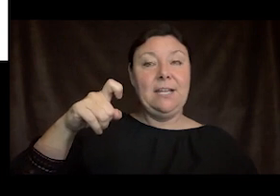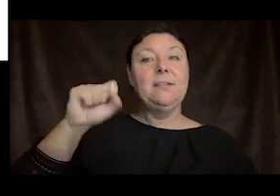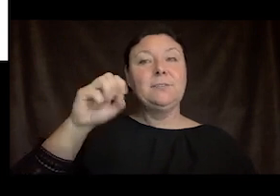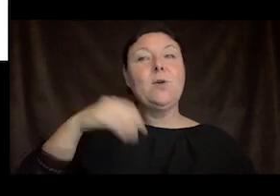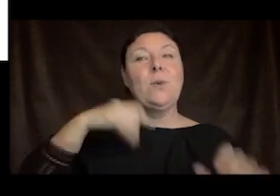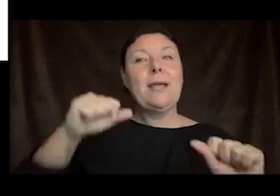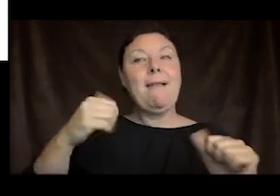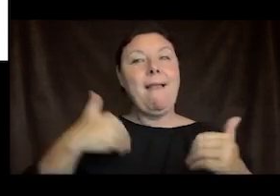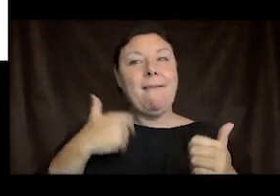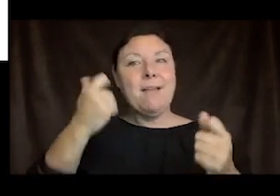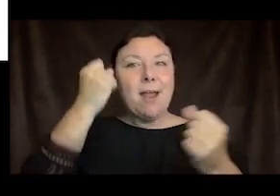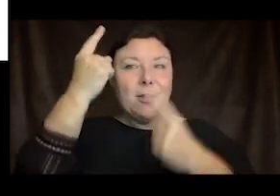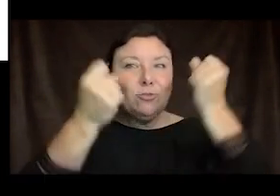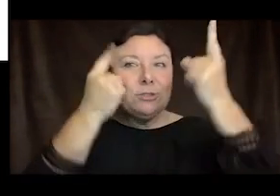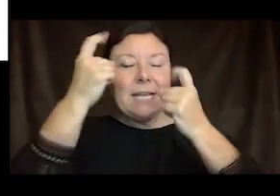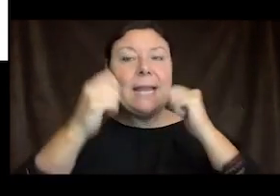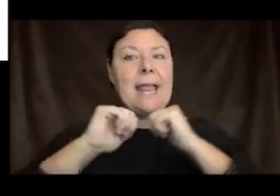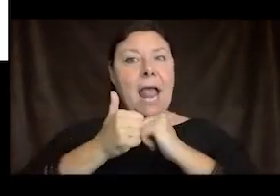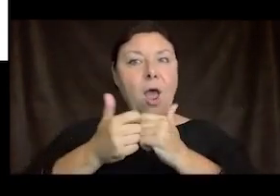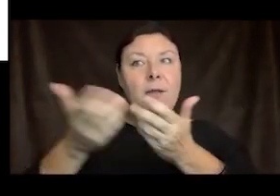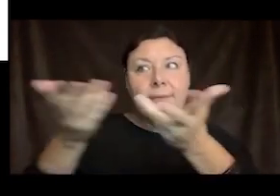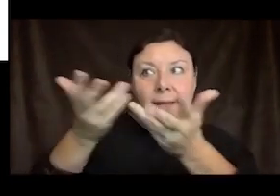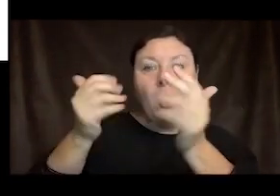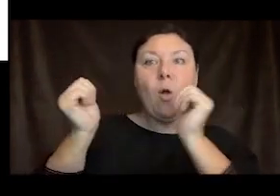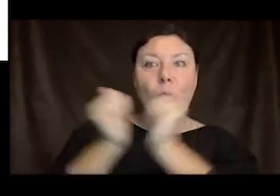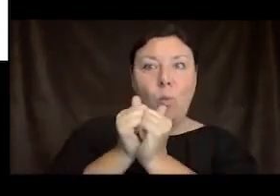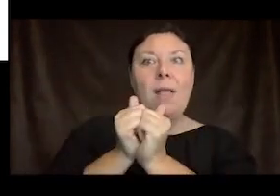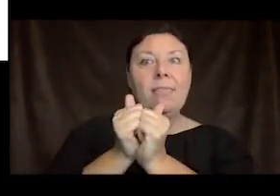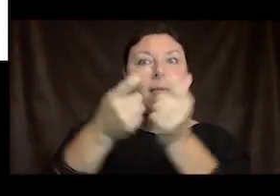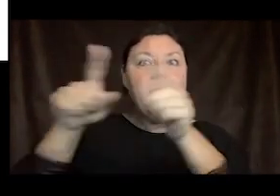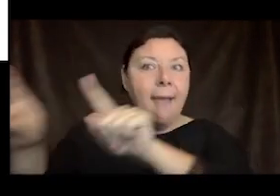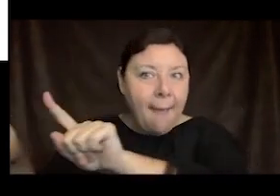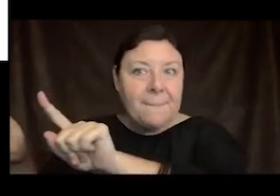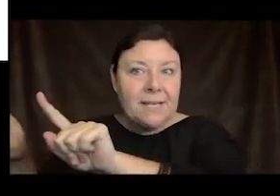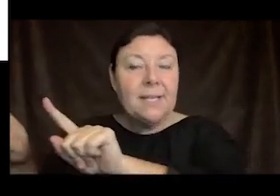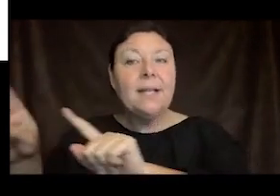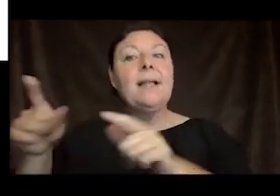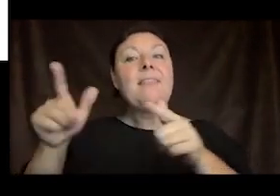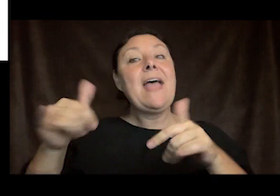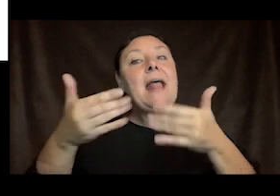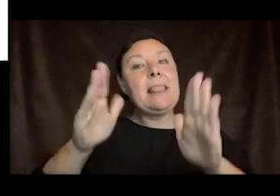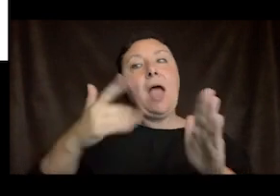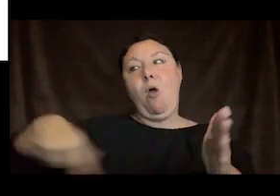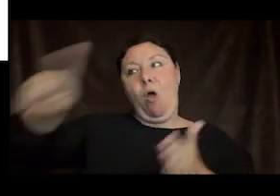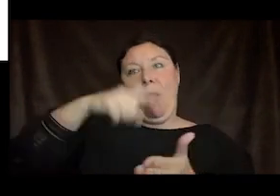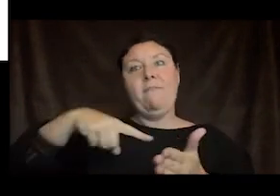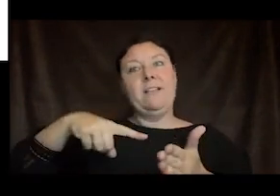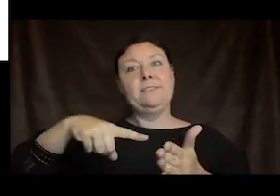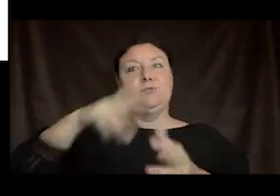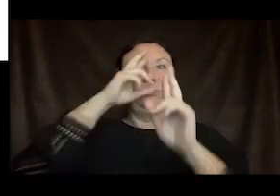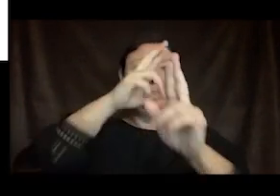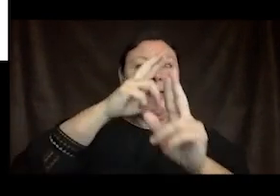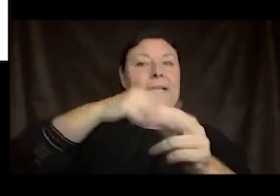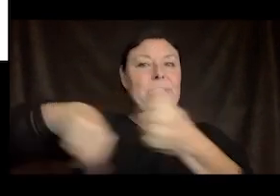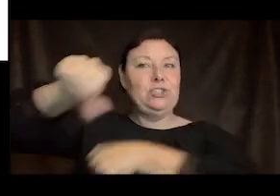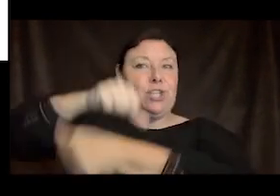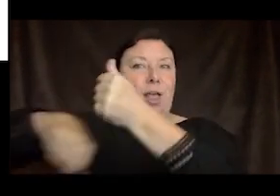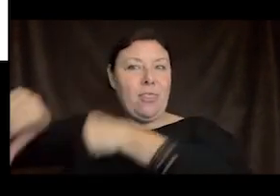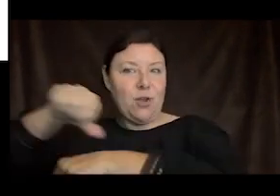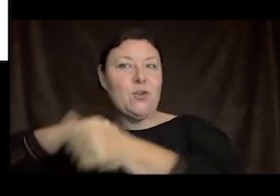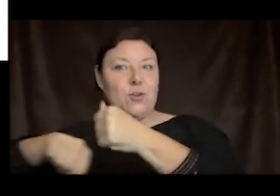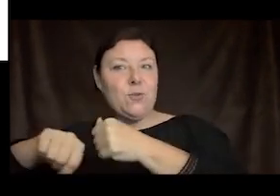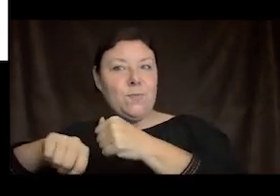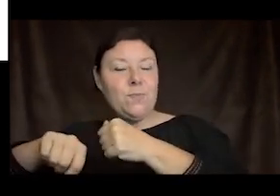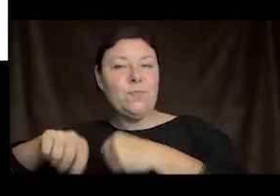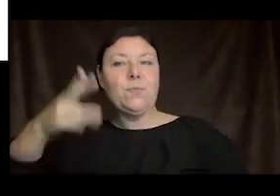cross-racial understanding in ways that allow us to live and breathe together, really respecting each other's humanity